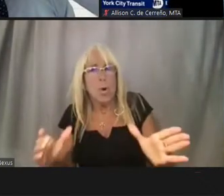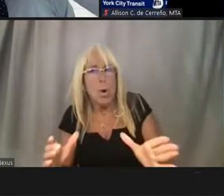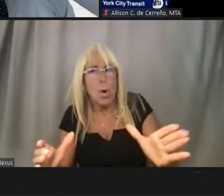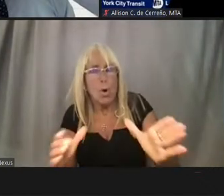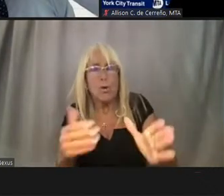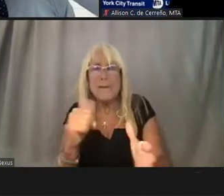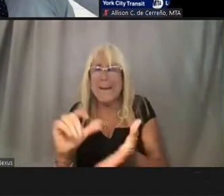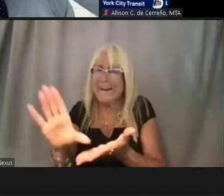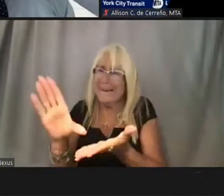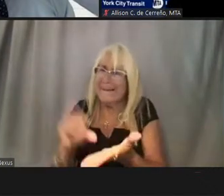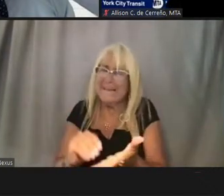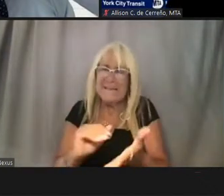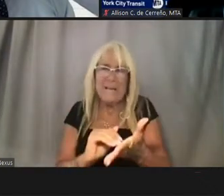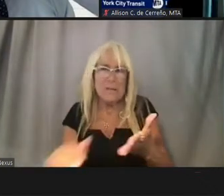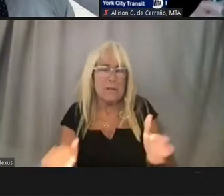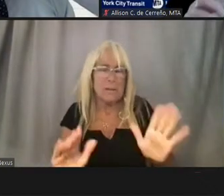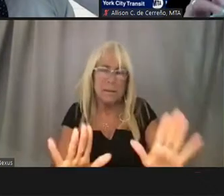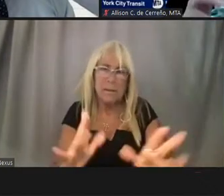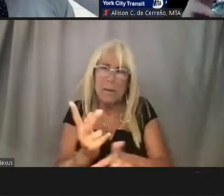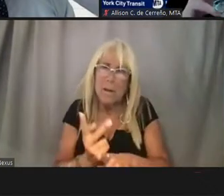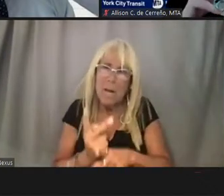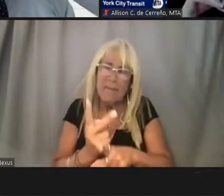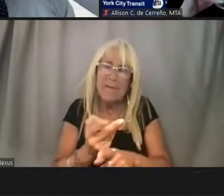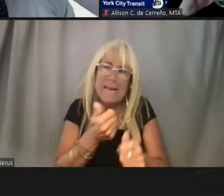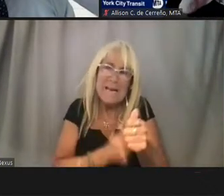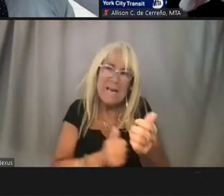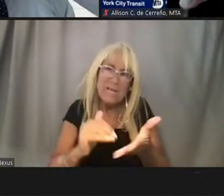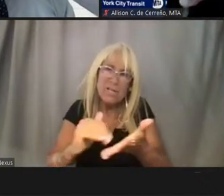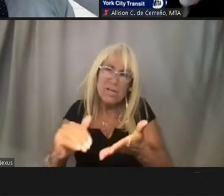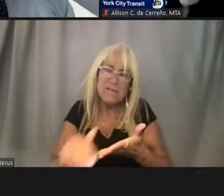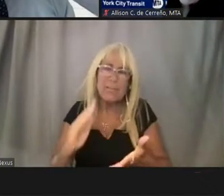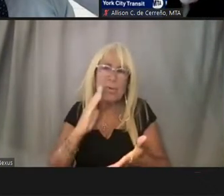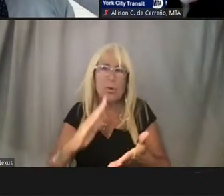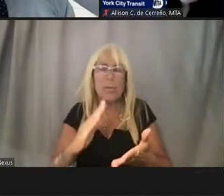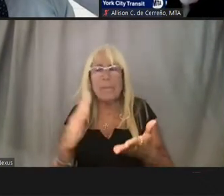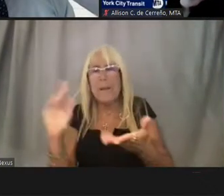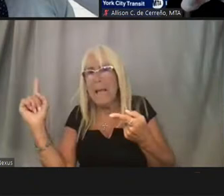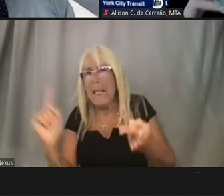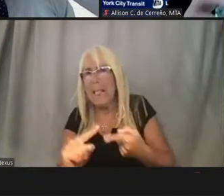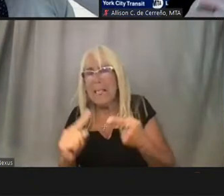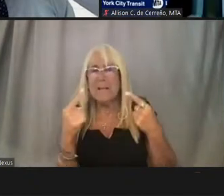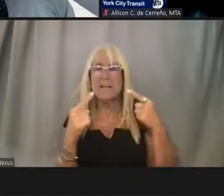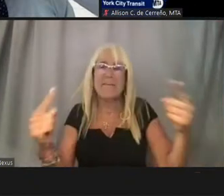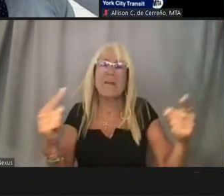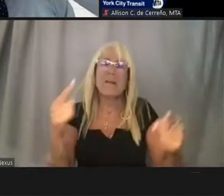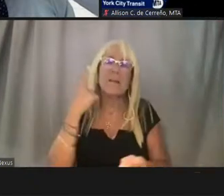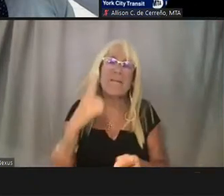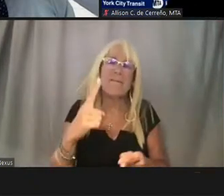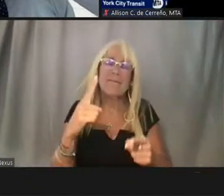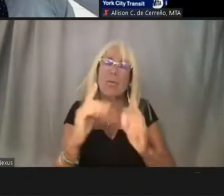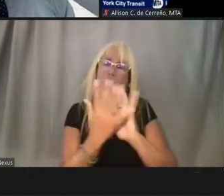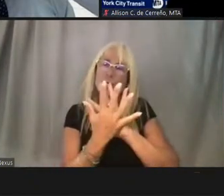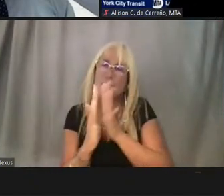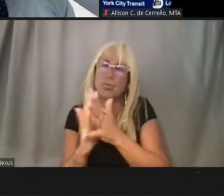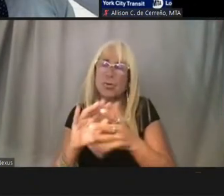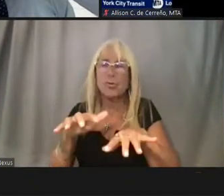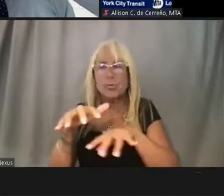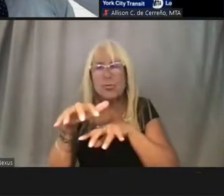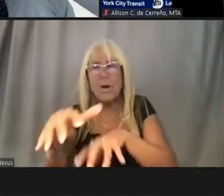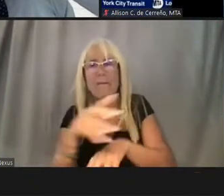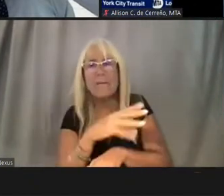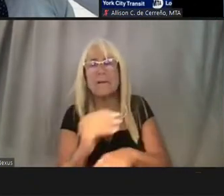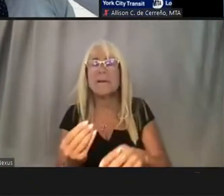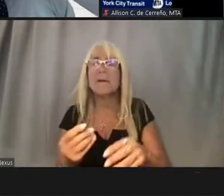discounts for exemptions each exemption would be less effective to the reduction of potential traffic and more exemptions can lead to